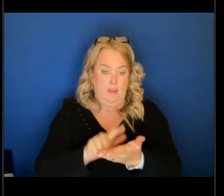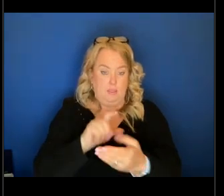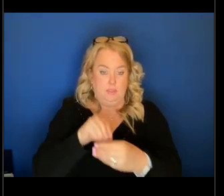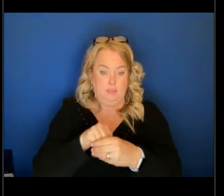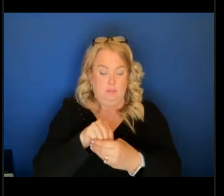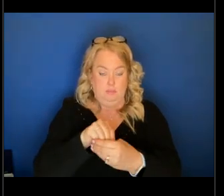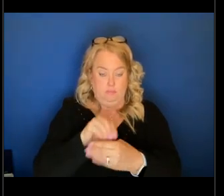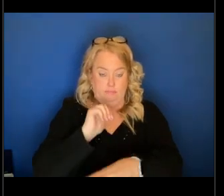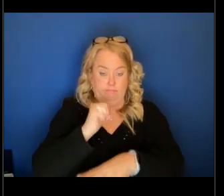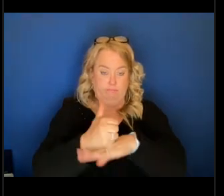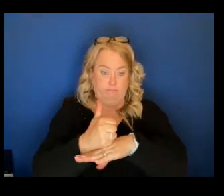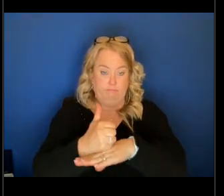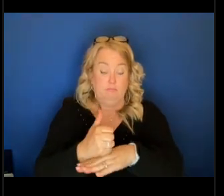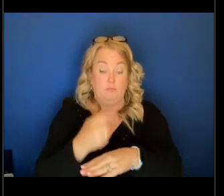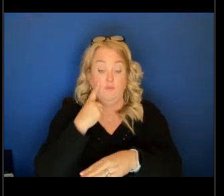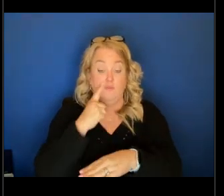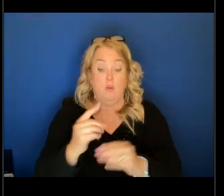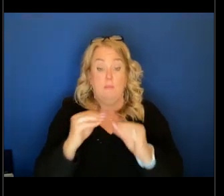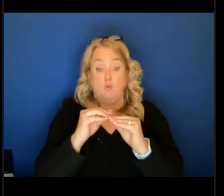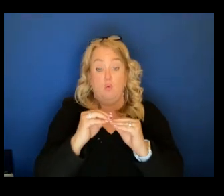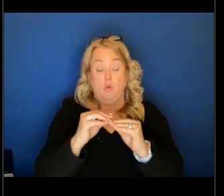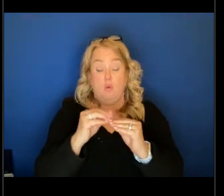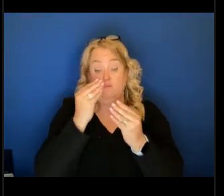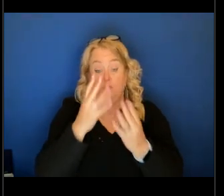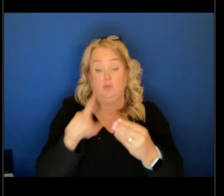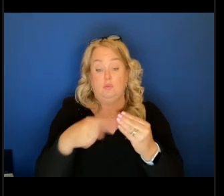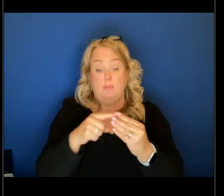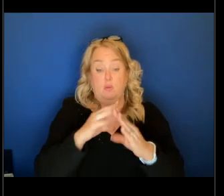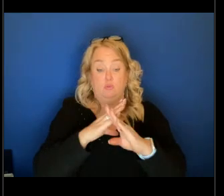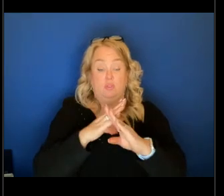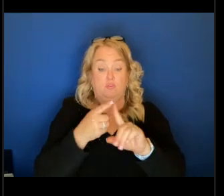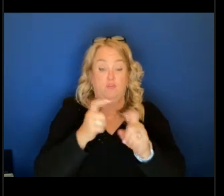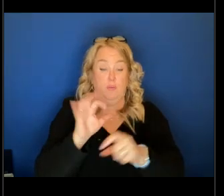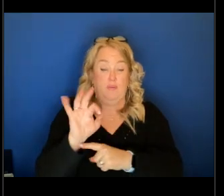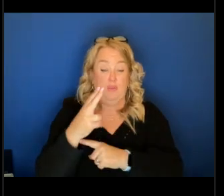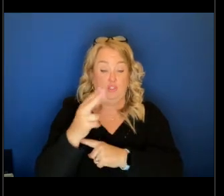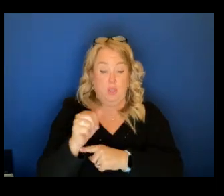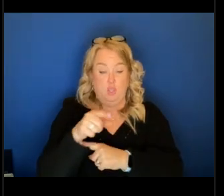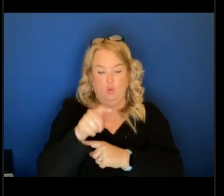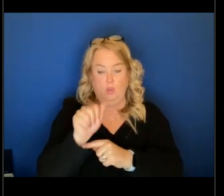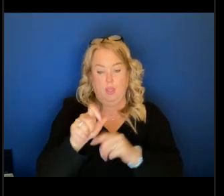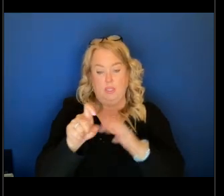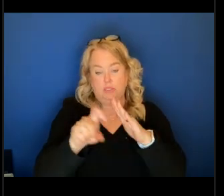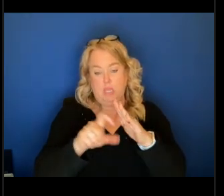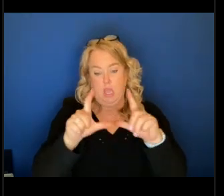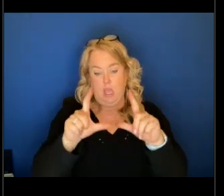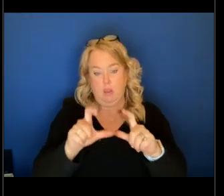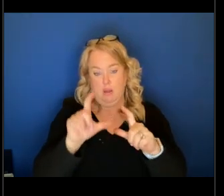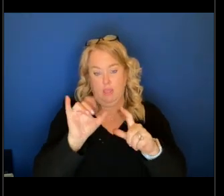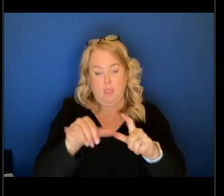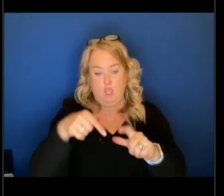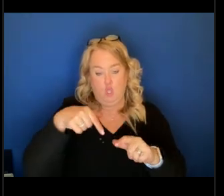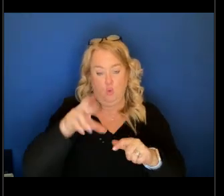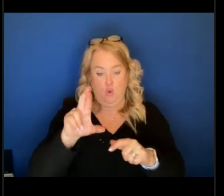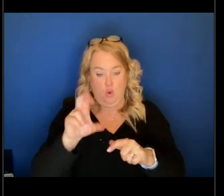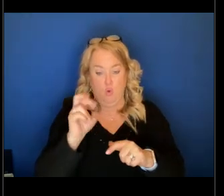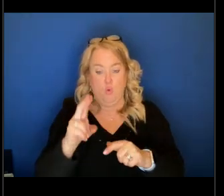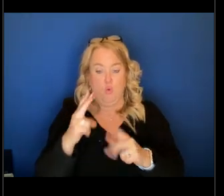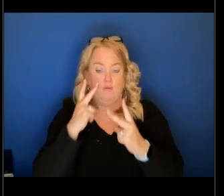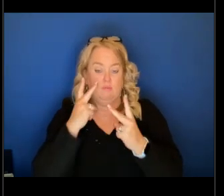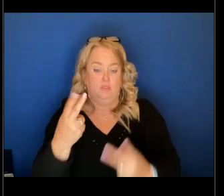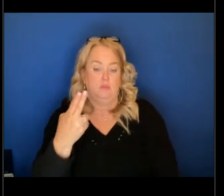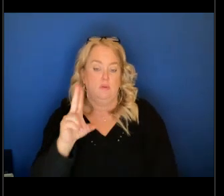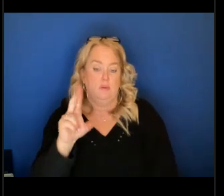more information about the protections of the FHA, scan this QR code or visit HUD's